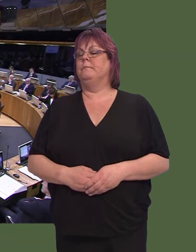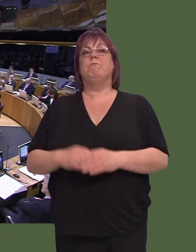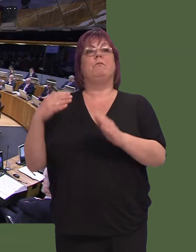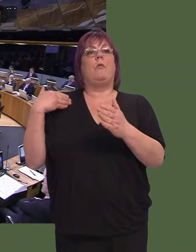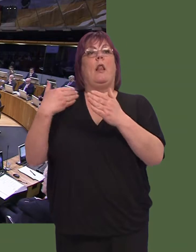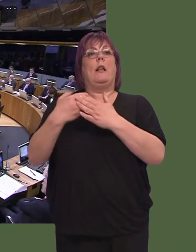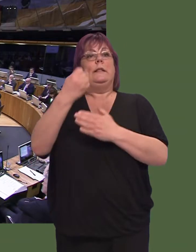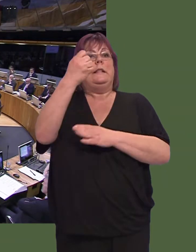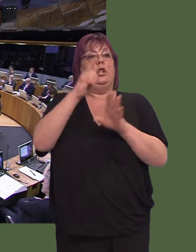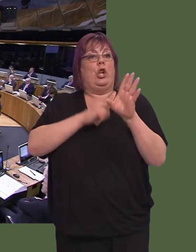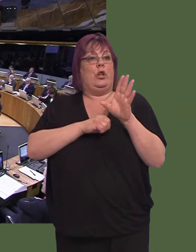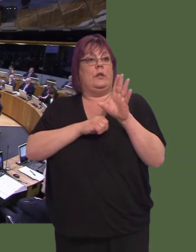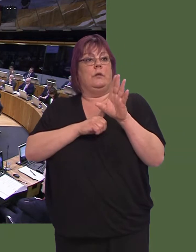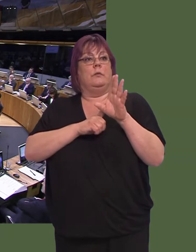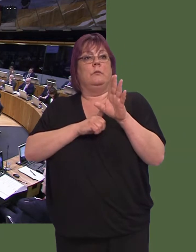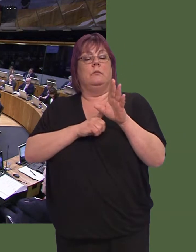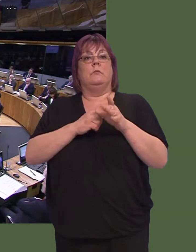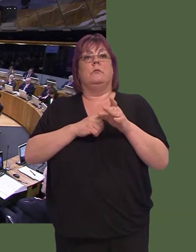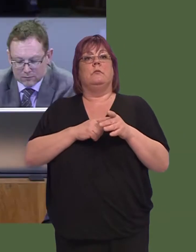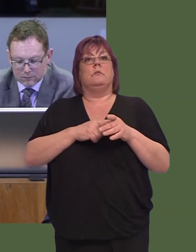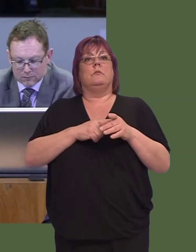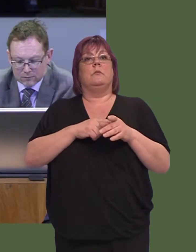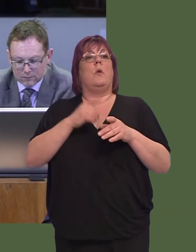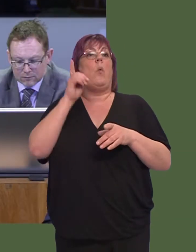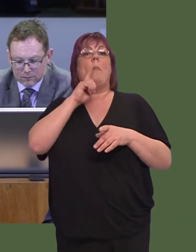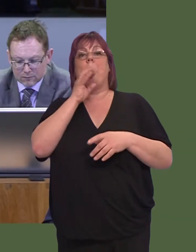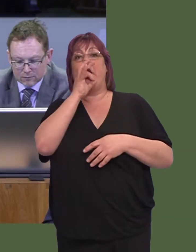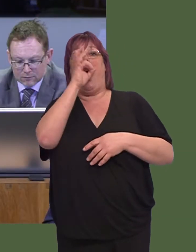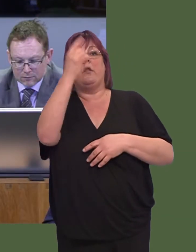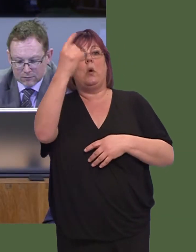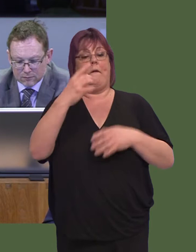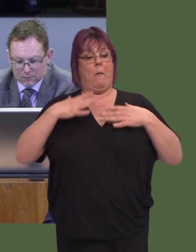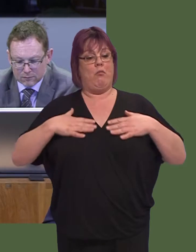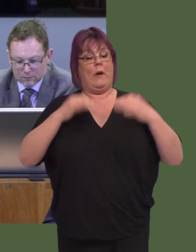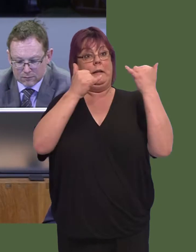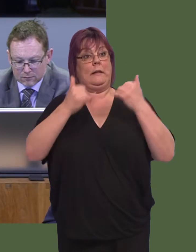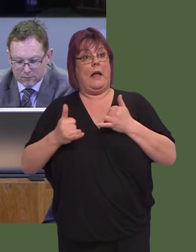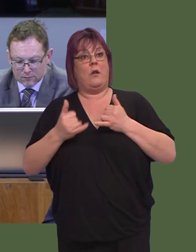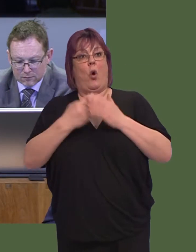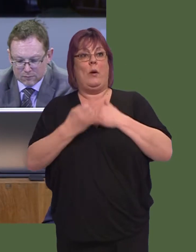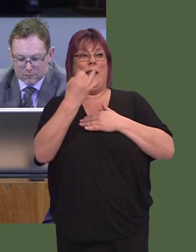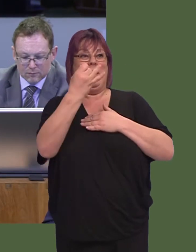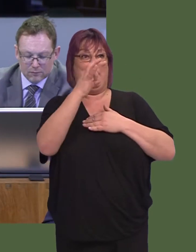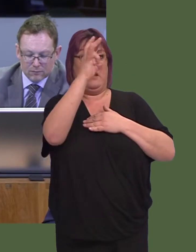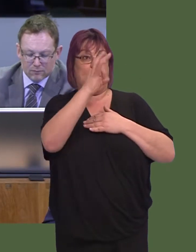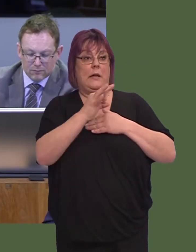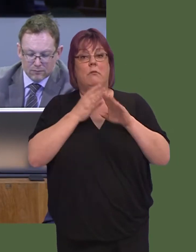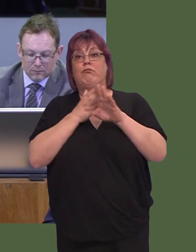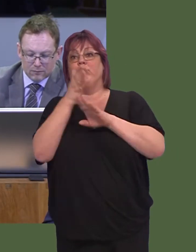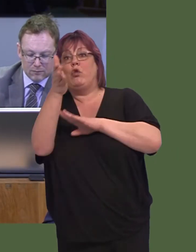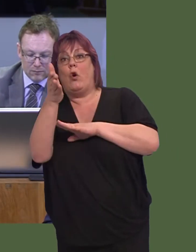last decade, approximately 70% of women who've been called forward to have breast test screenings have actually taken